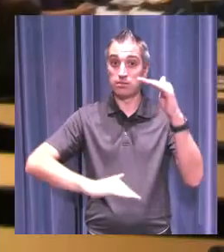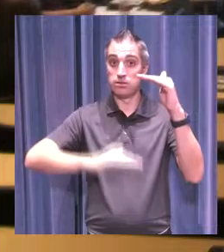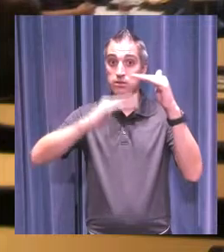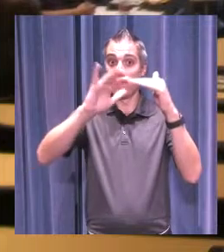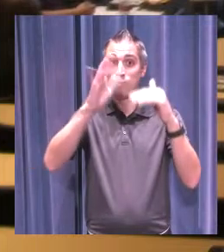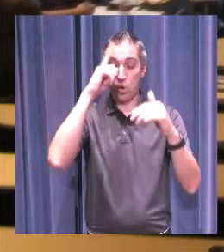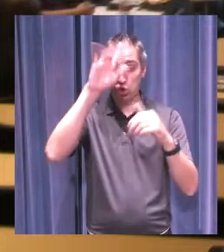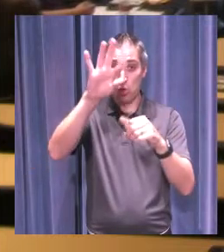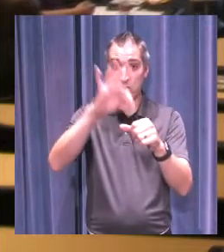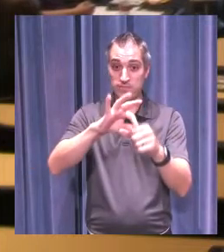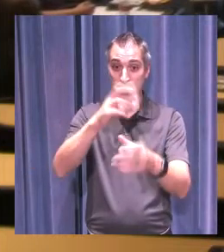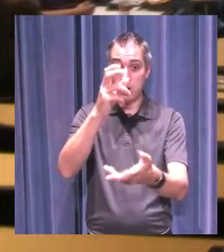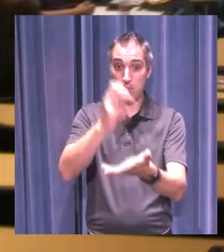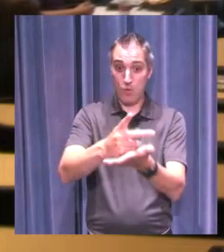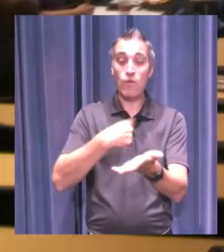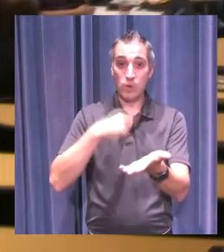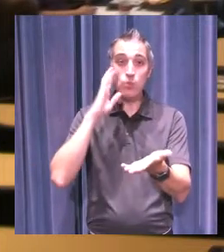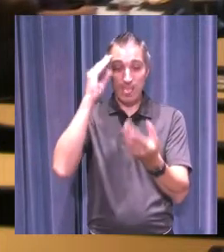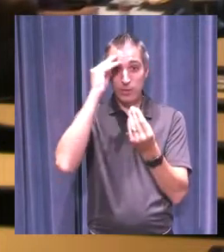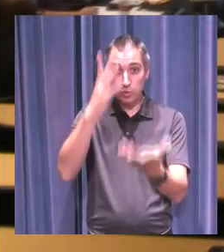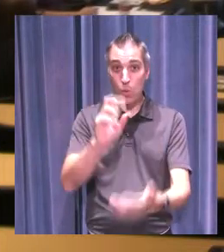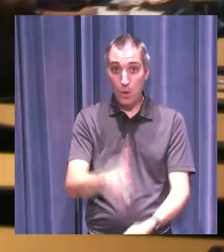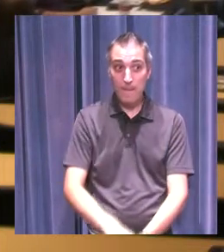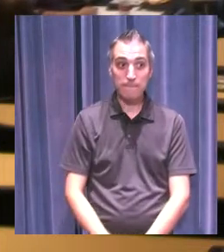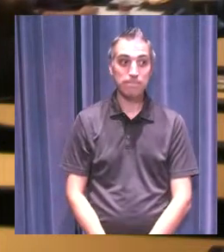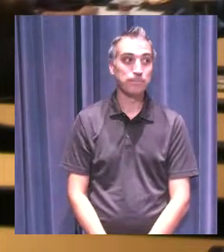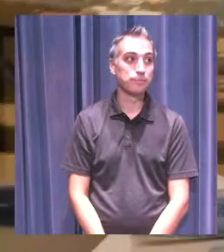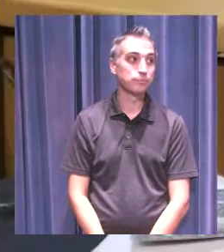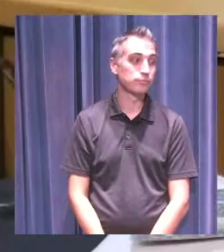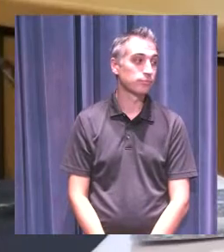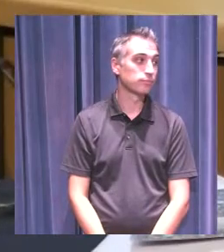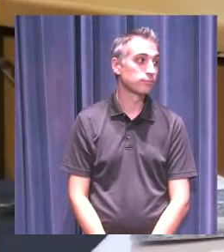Thank you. Thank you very much.